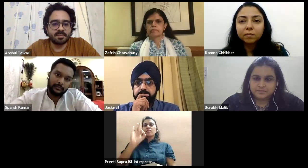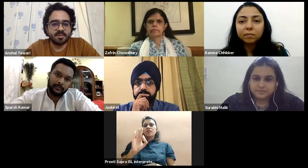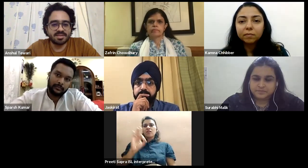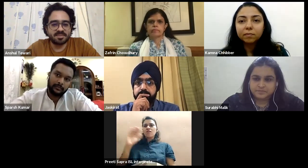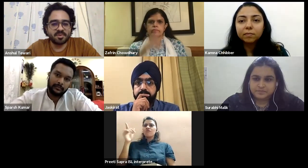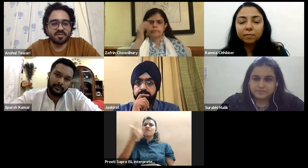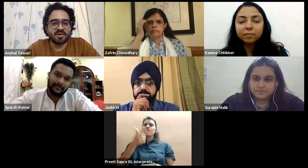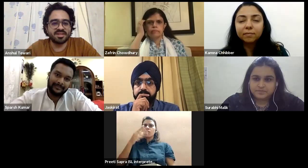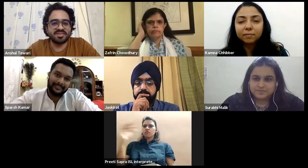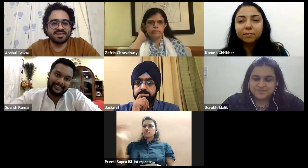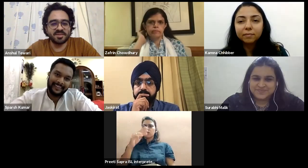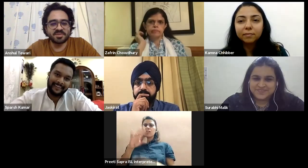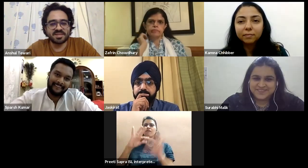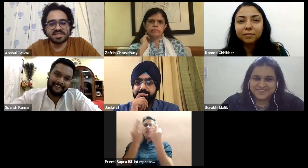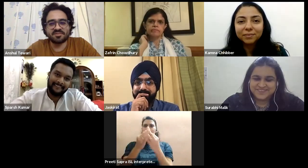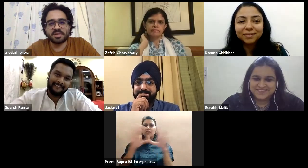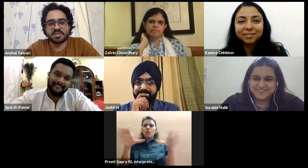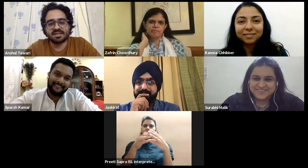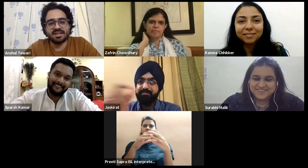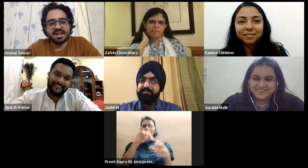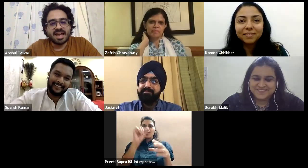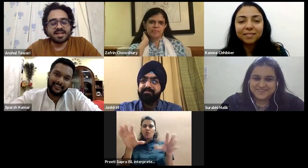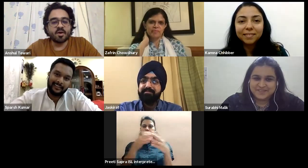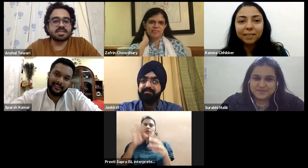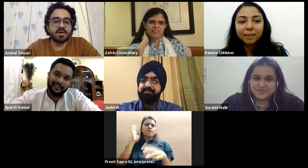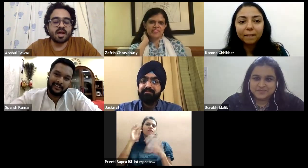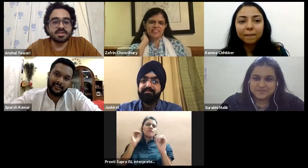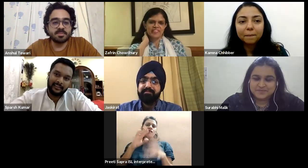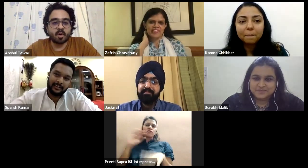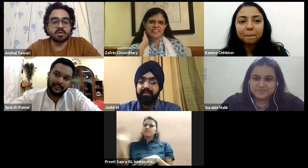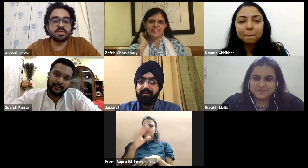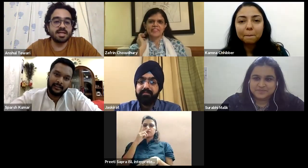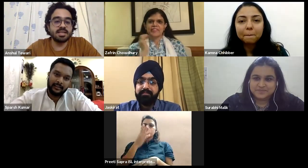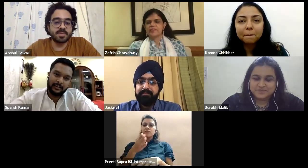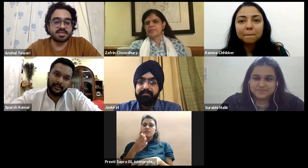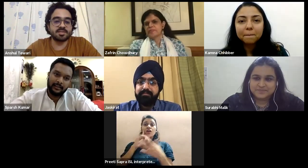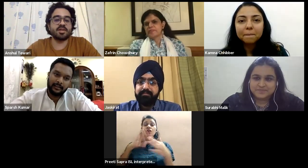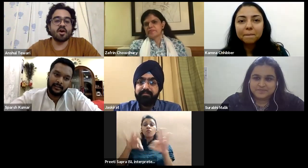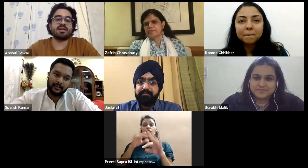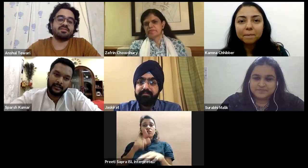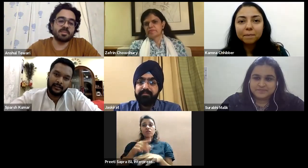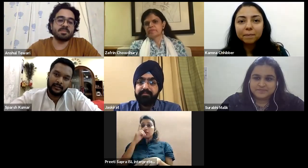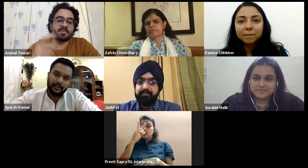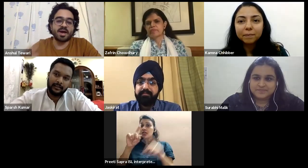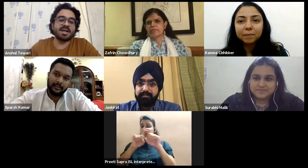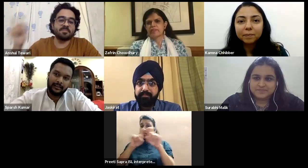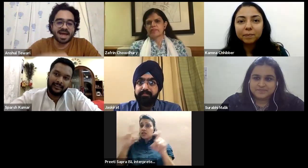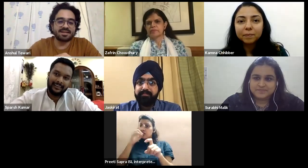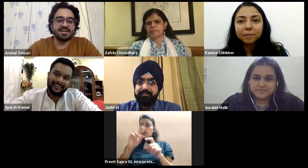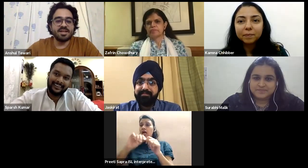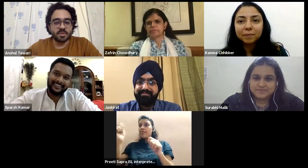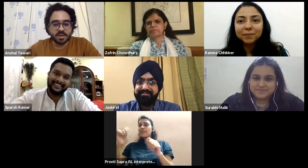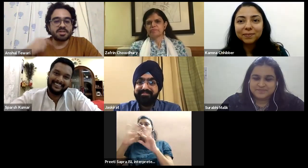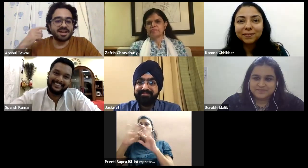his family WhatsApp group for countering fake news and misinformation. And he talks about how it's important to seed these spaces. So he got another family member to add him